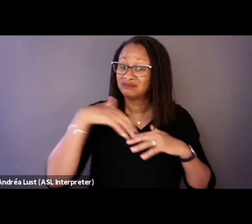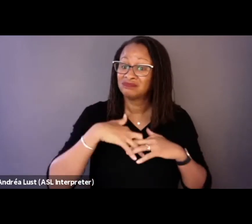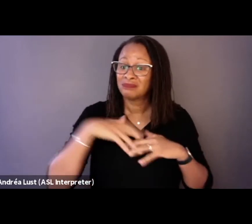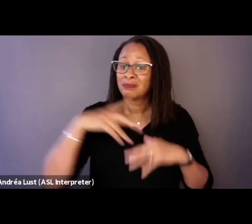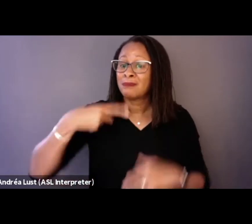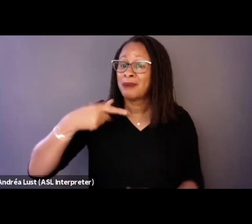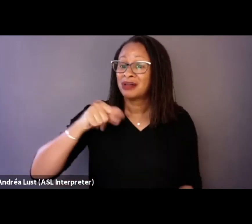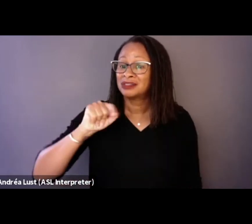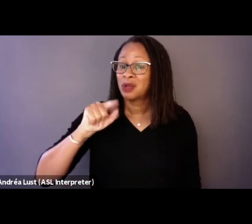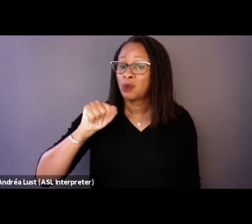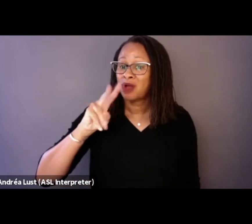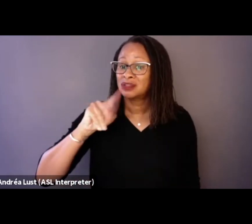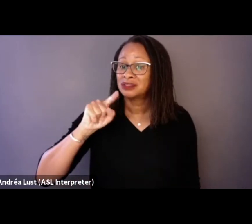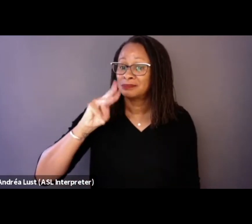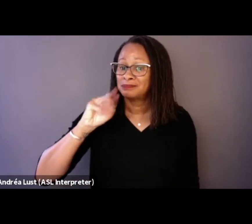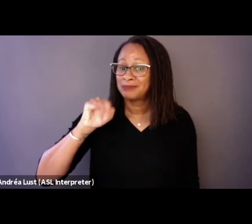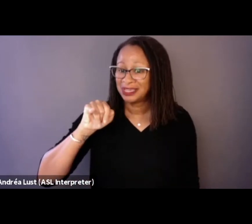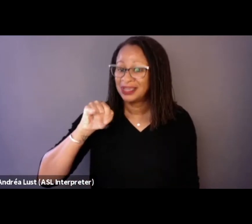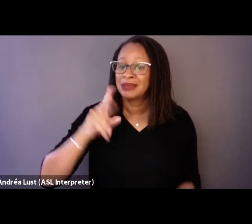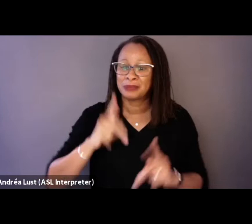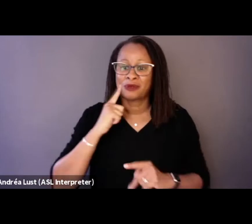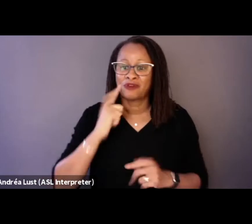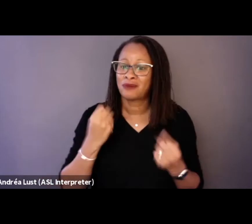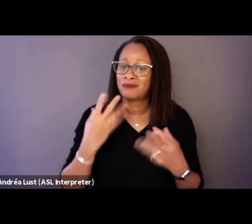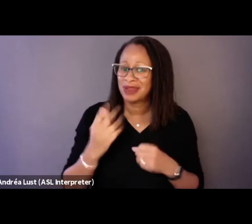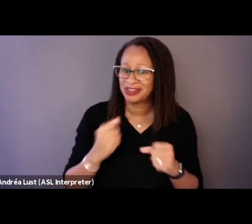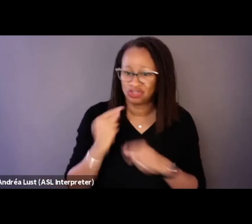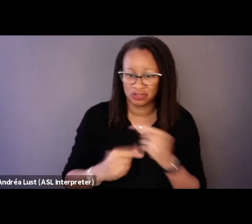who have been stewards of this land for generations.